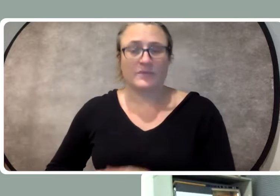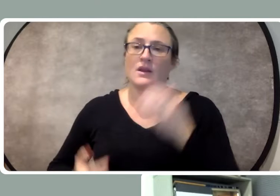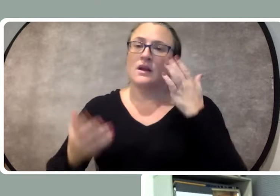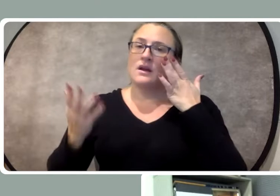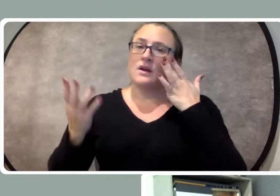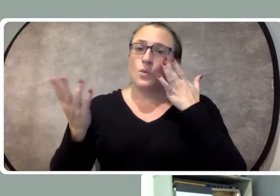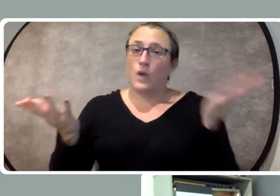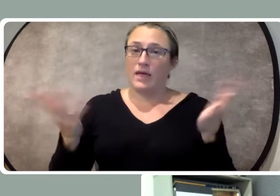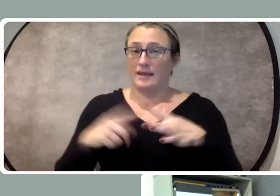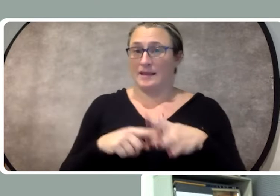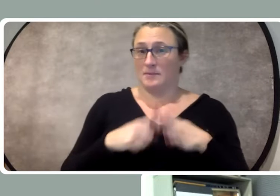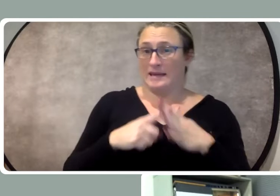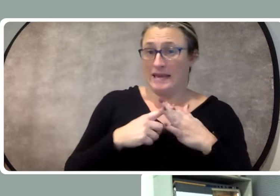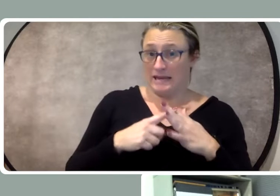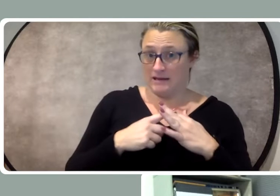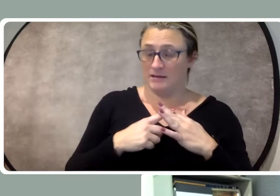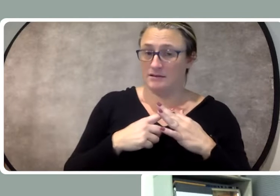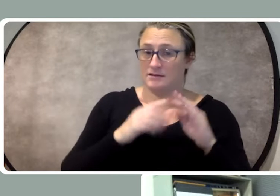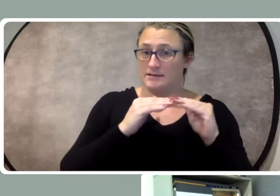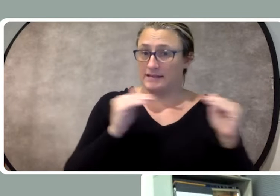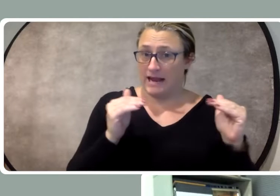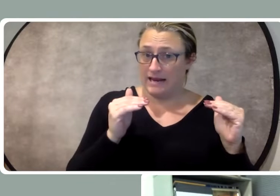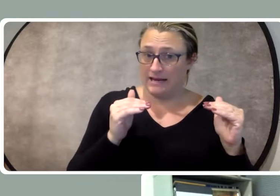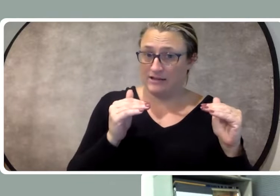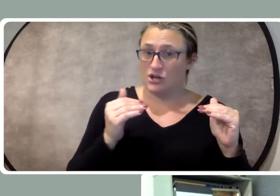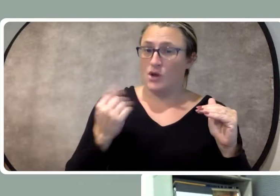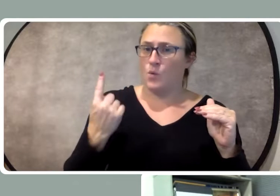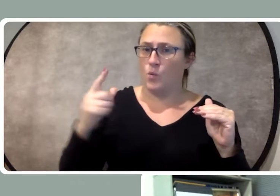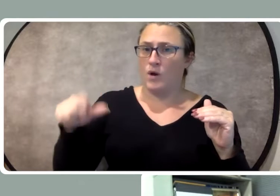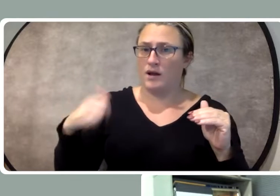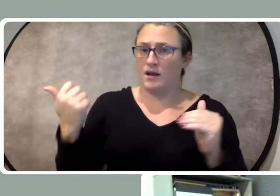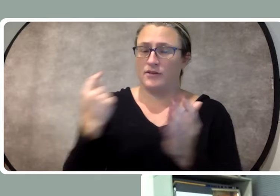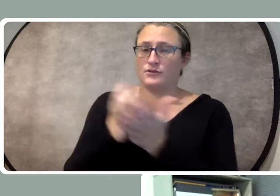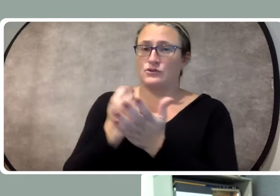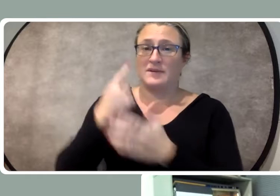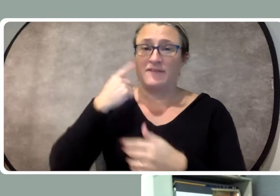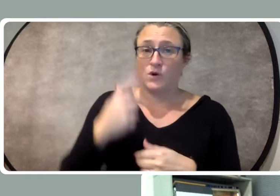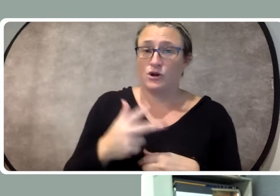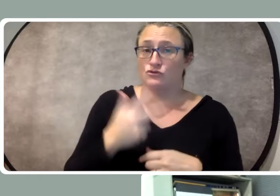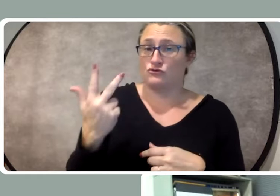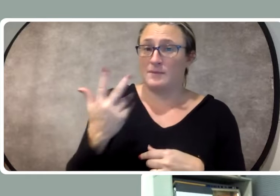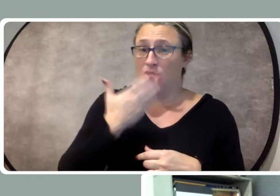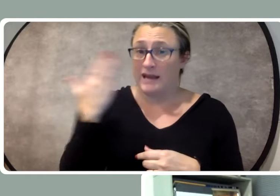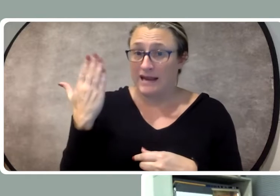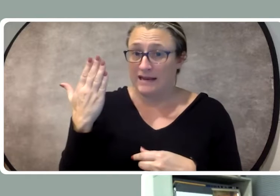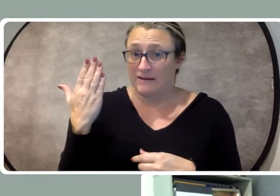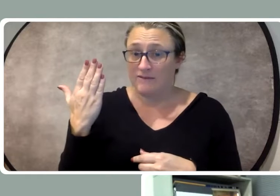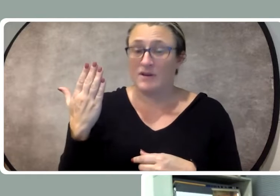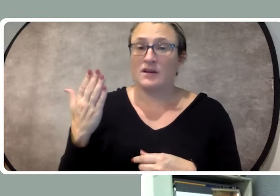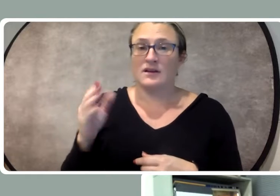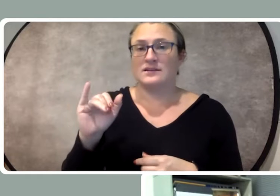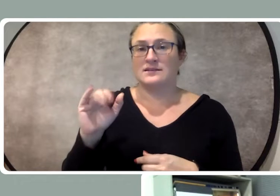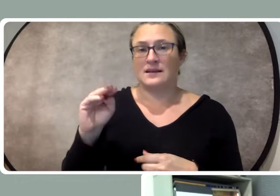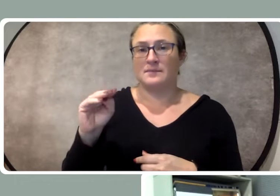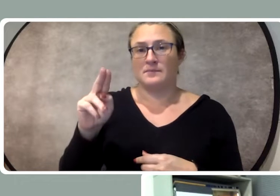setting, the only other treatment that we use for triple negative breast cancer other than chemo would be immune